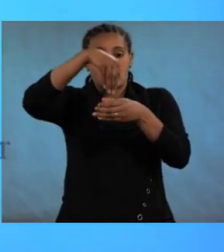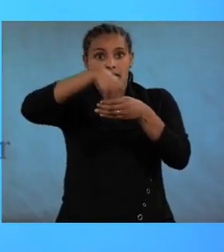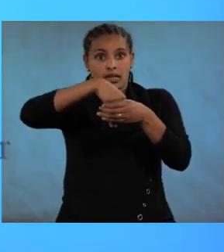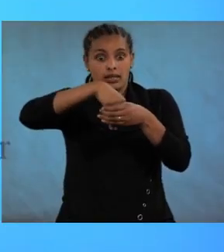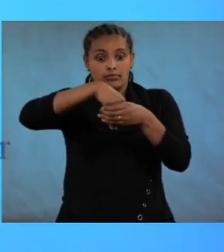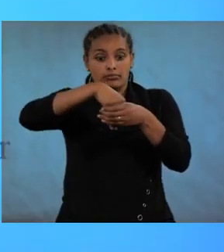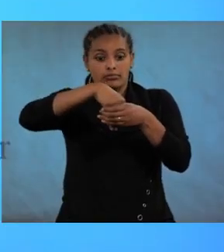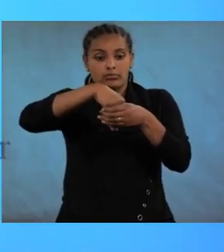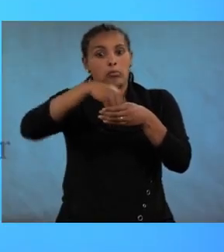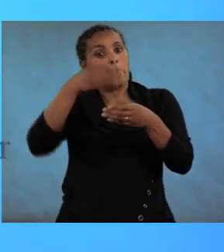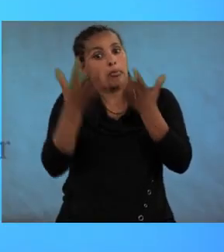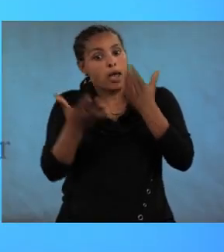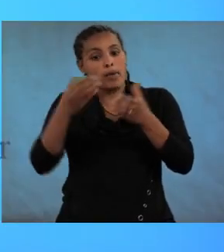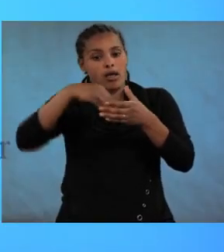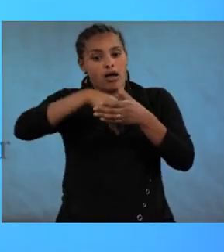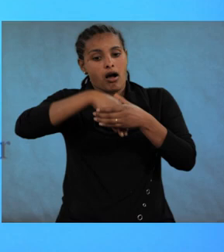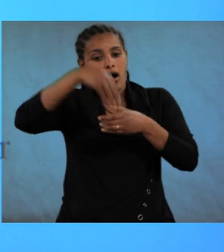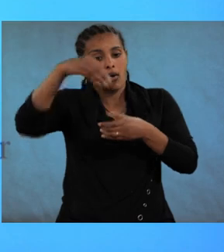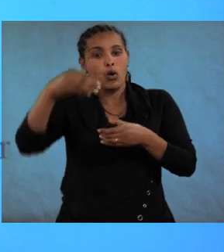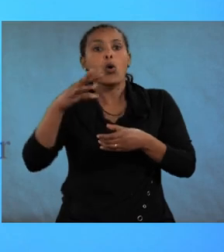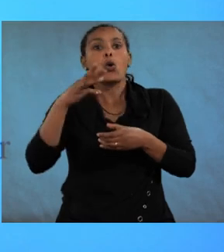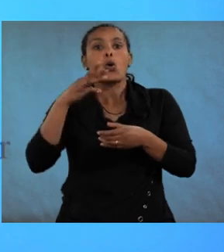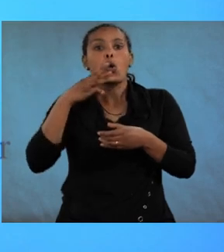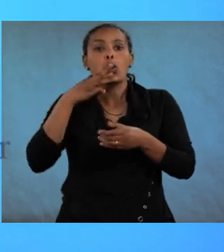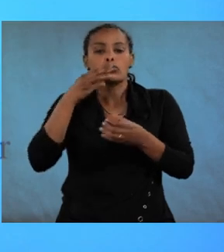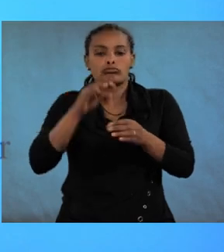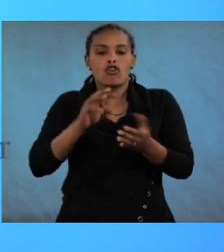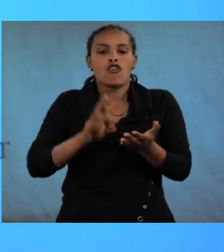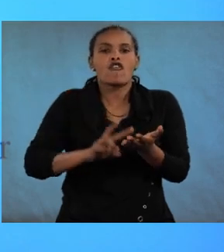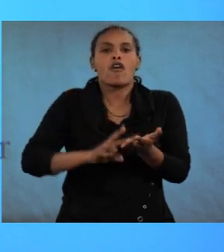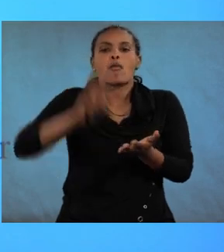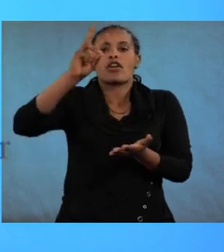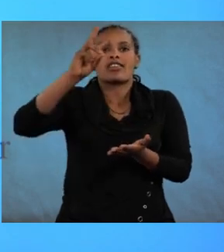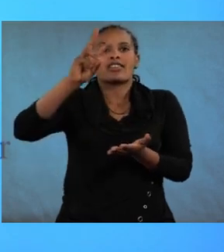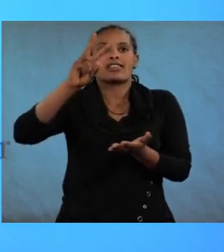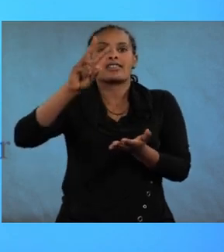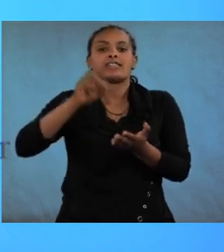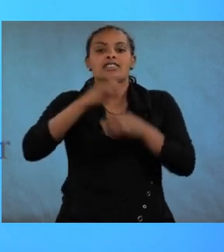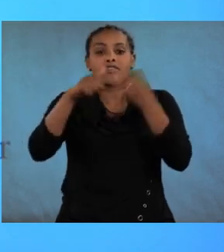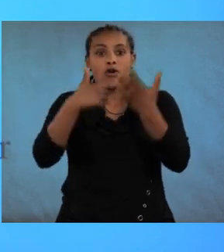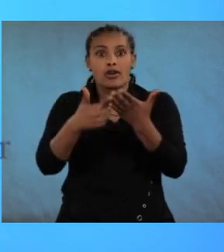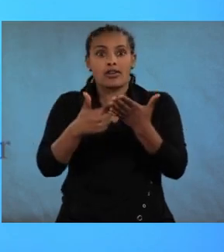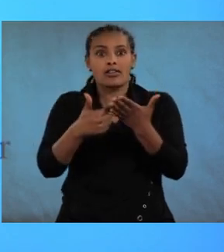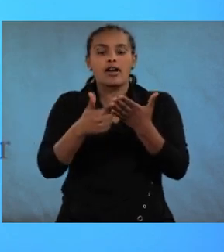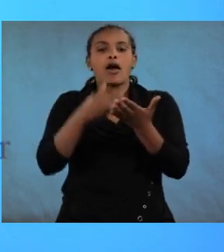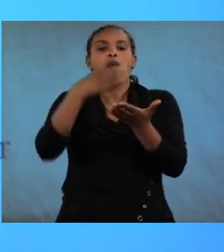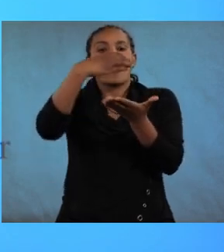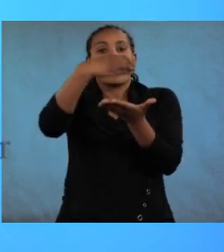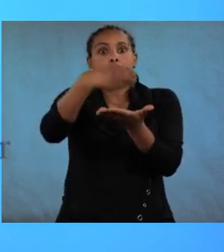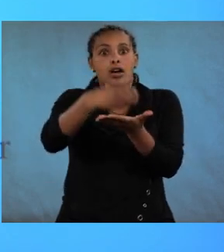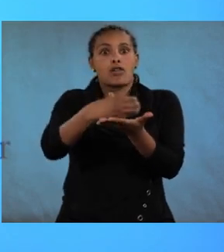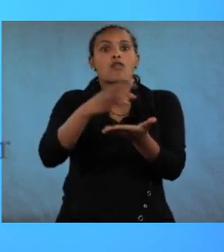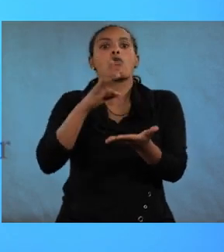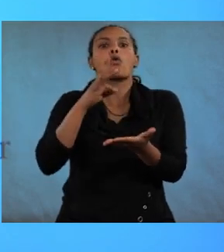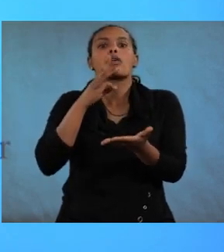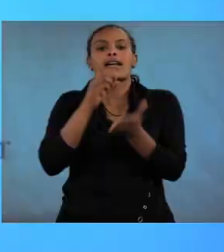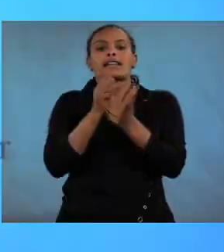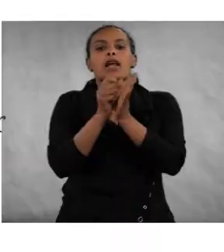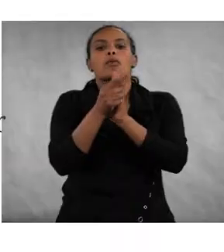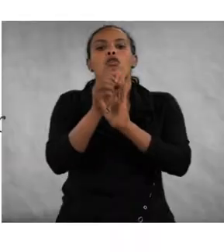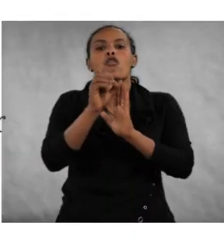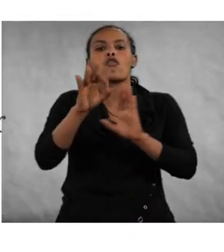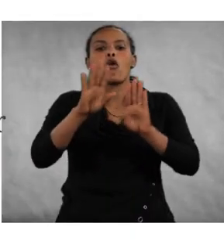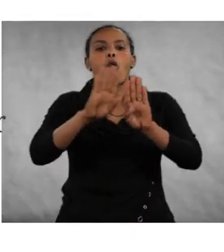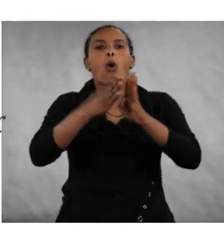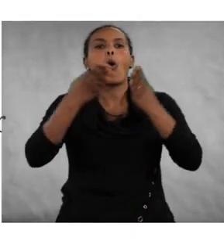matter can get out, water can evaporate. Therefore, a beaker of water is an example